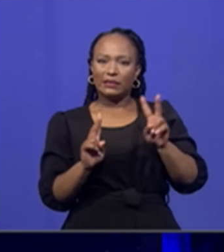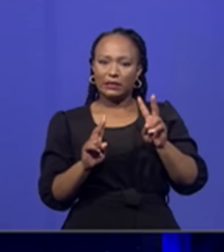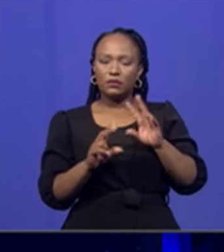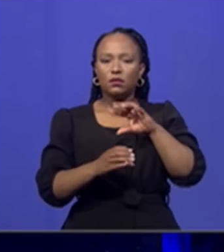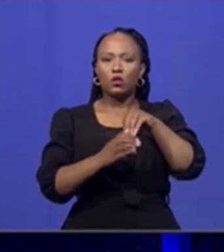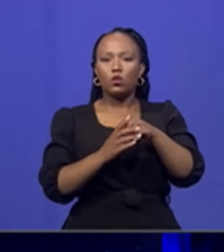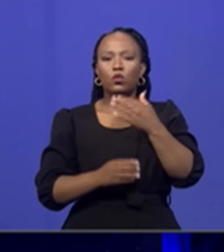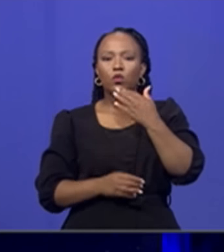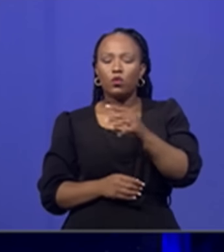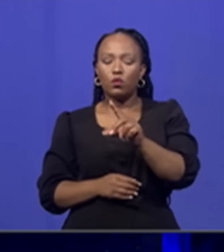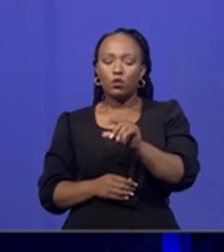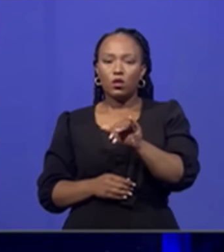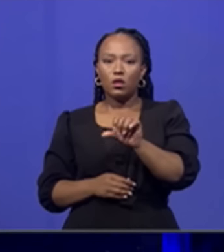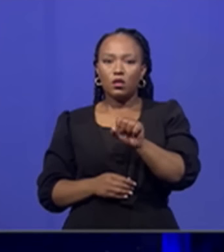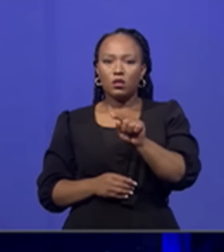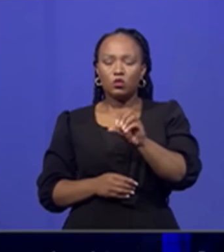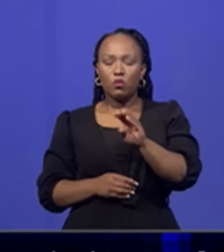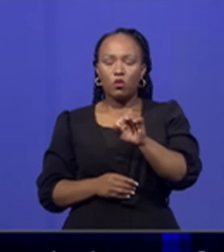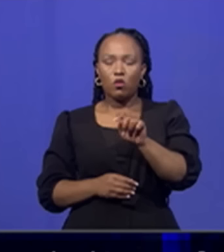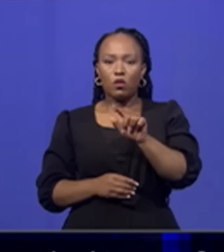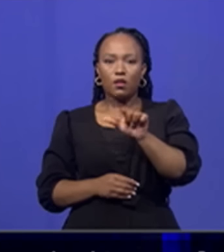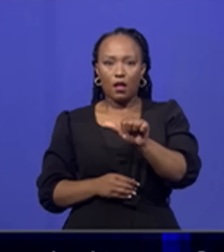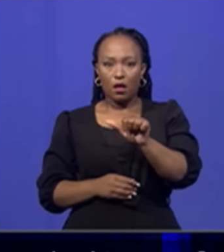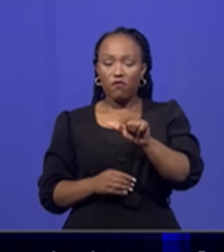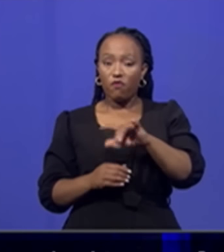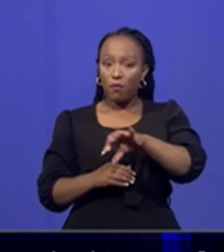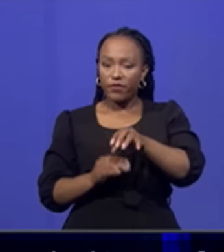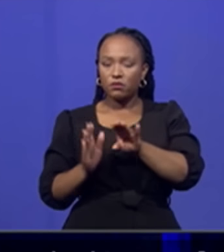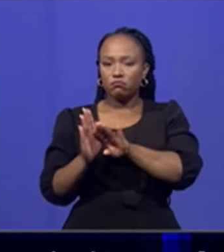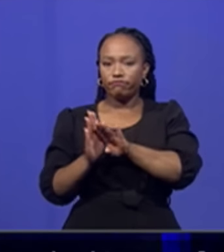la kgodiso le tshetsopele ya province.